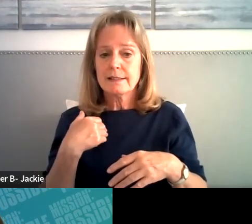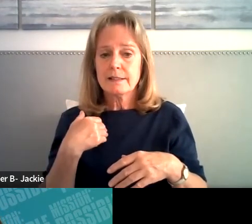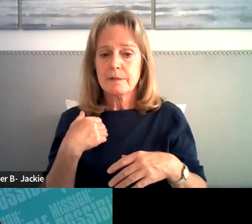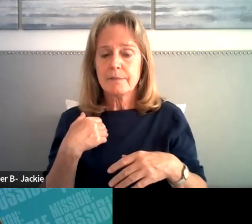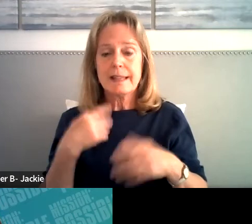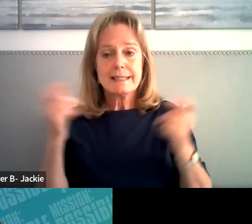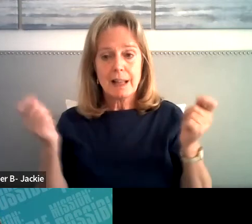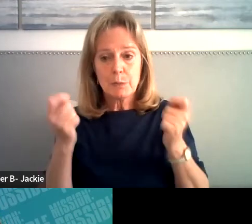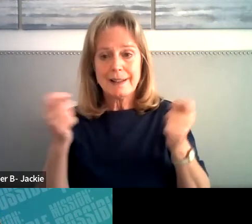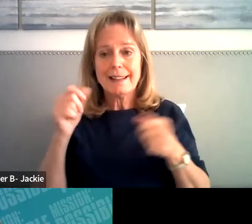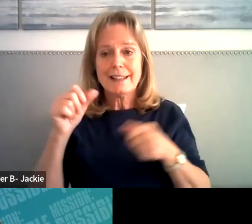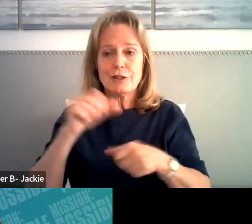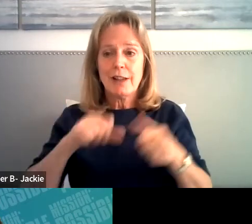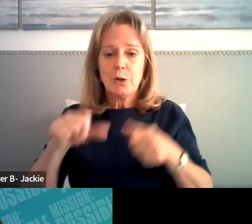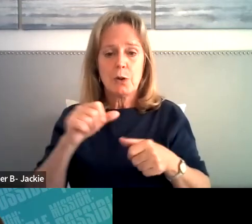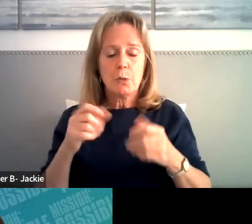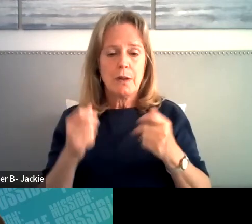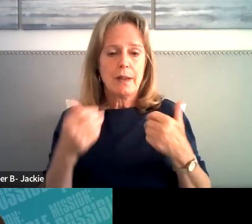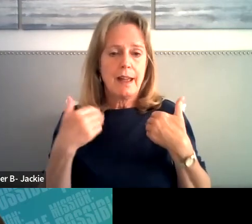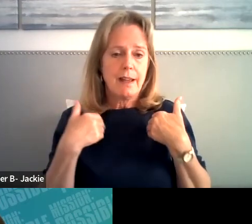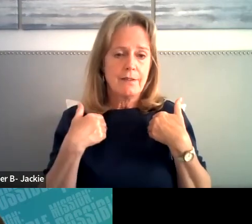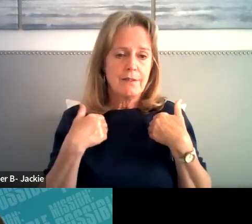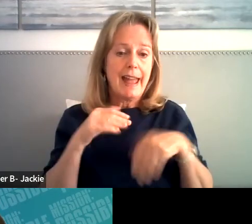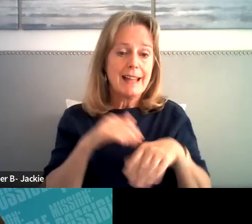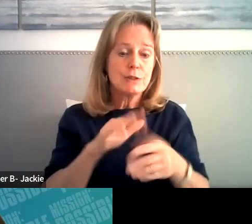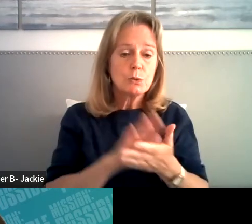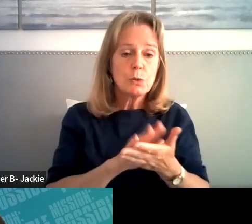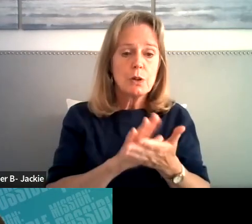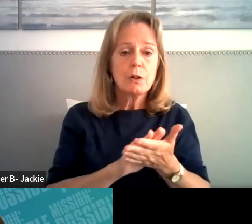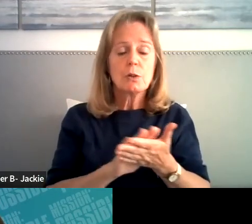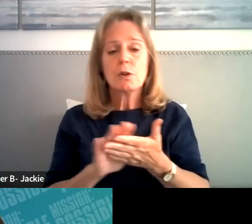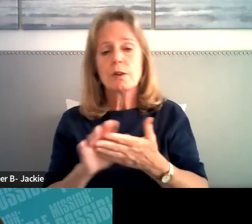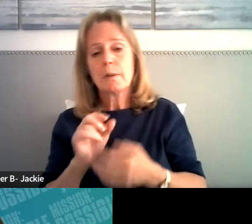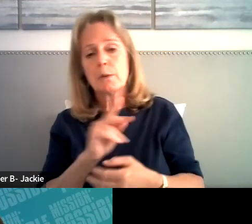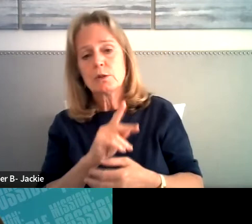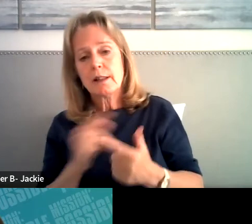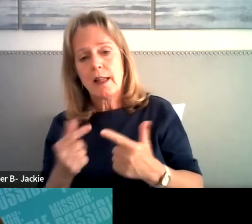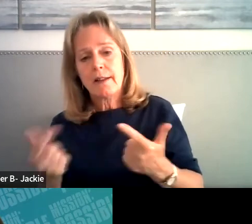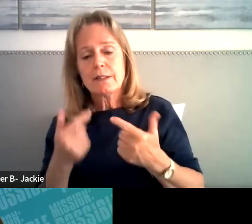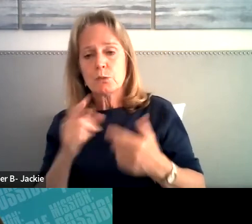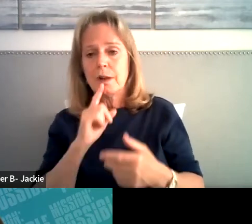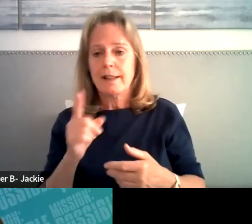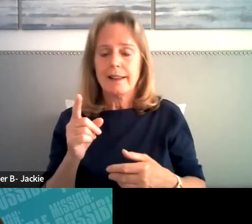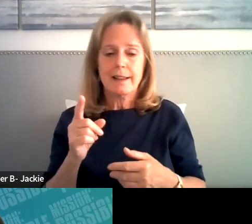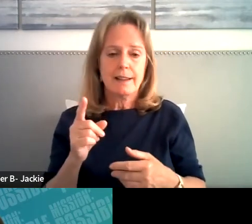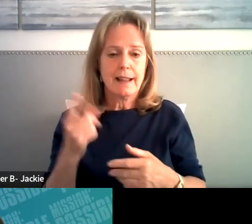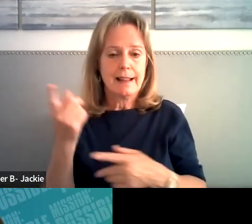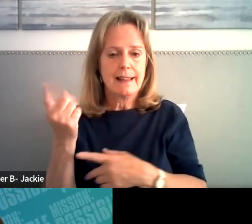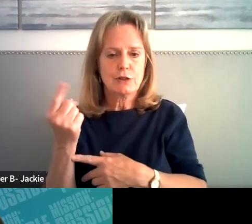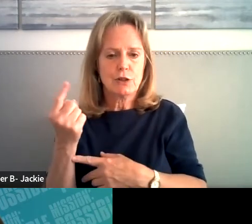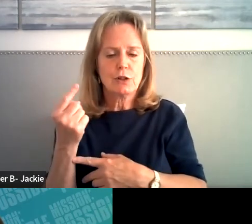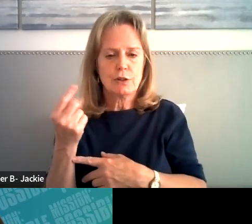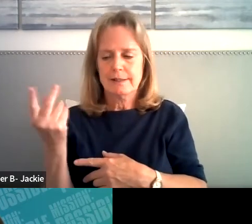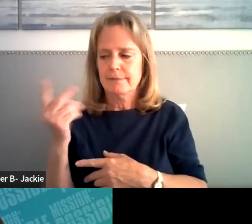celebrating each other, whether it's at school or in our personal lives. We really, last year, Layla and